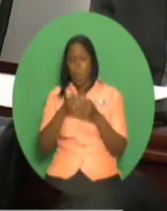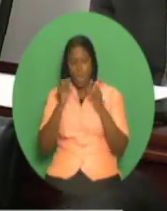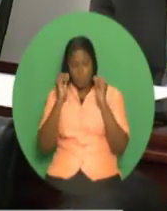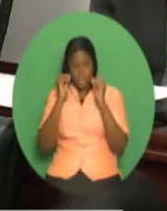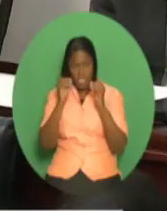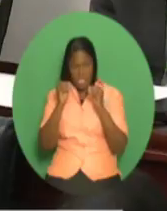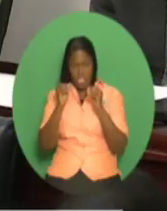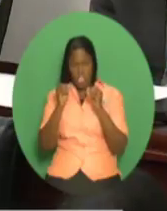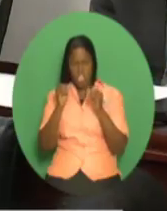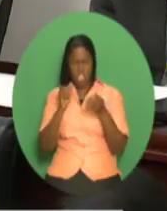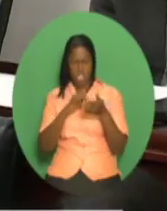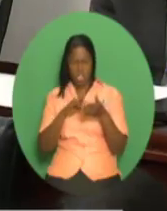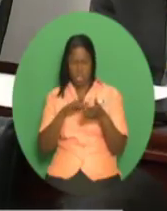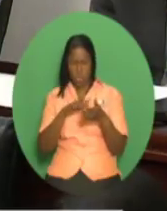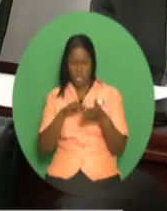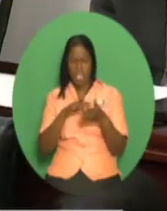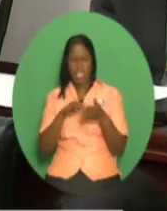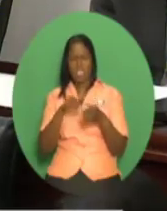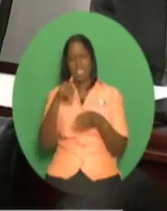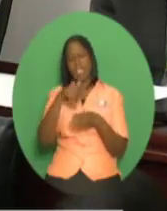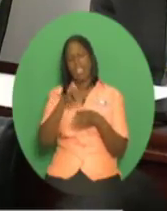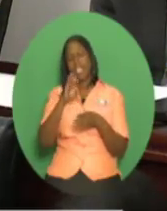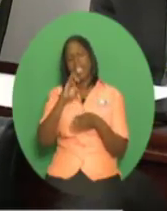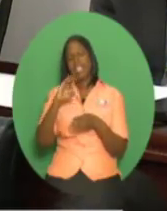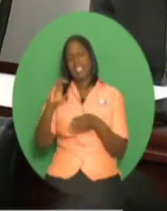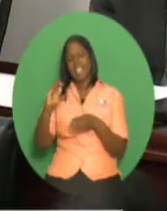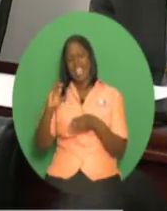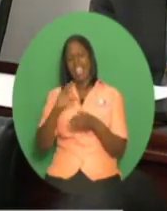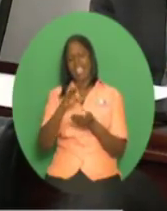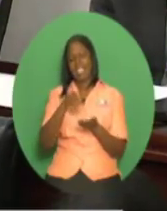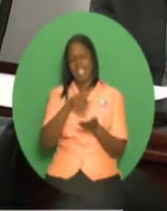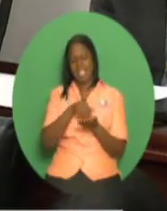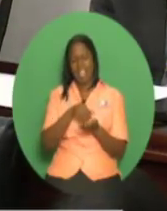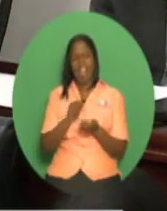students at the ECC centers is in line